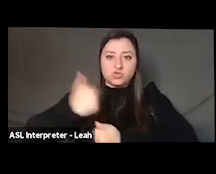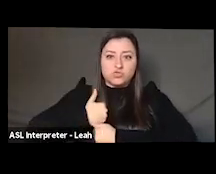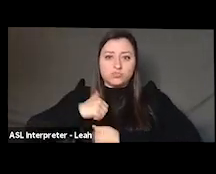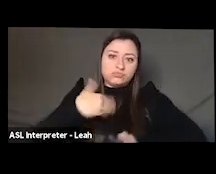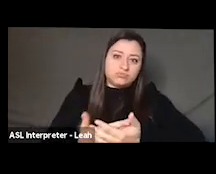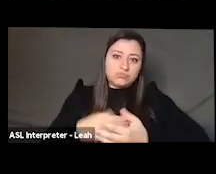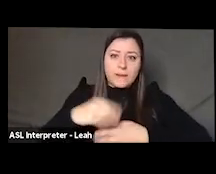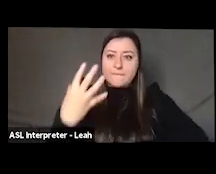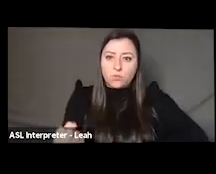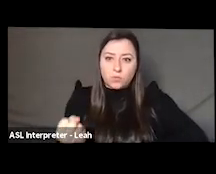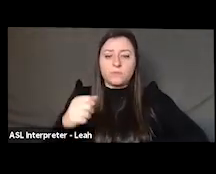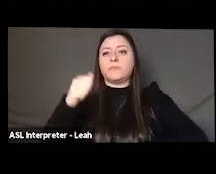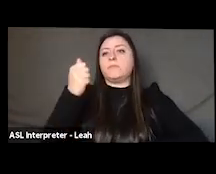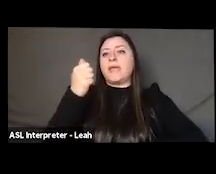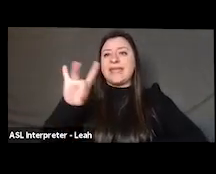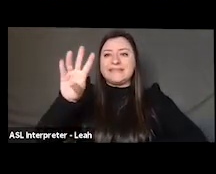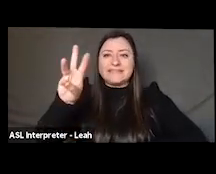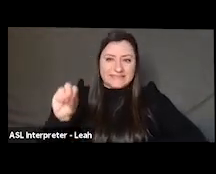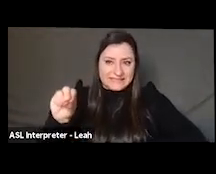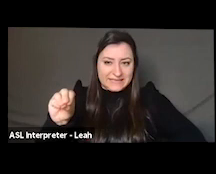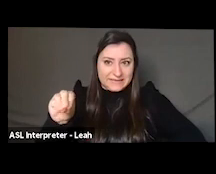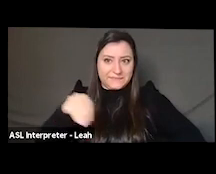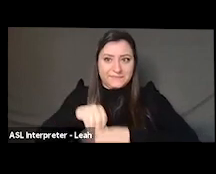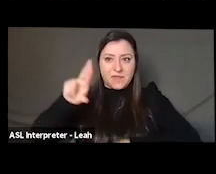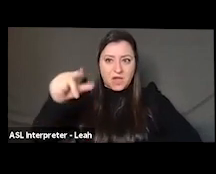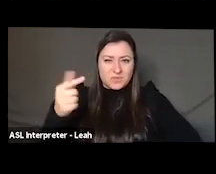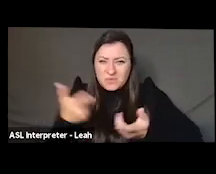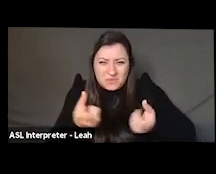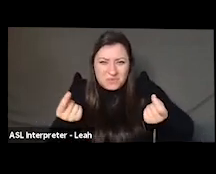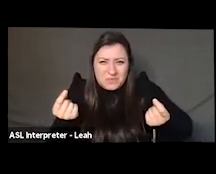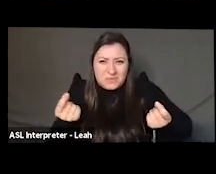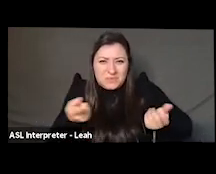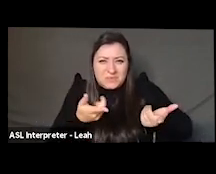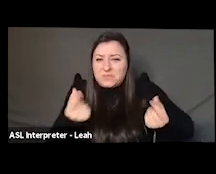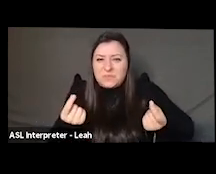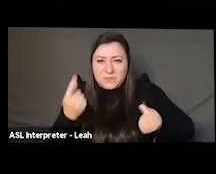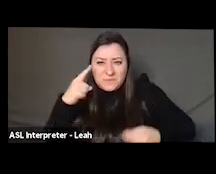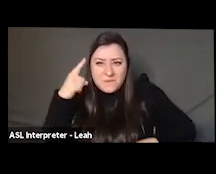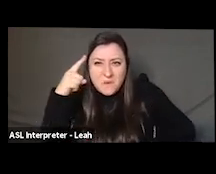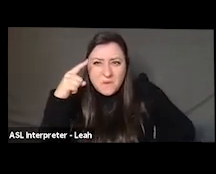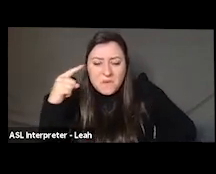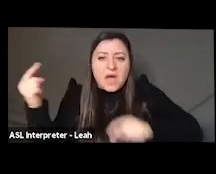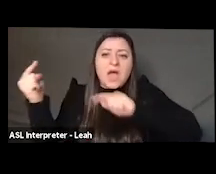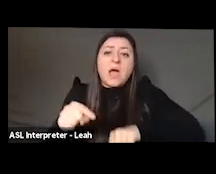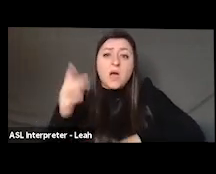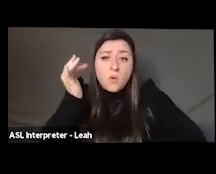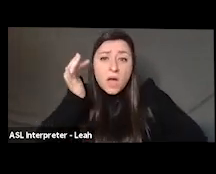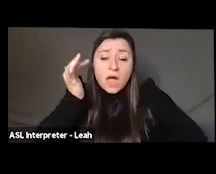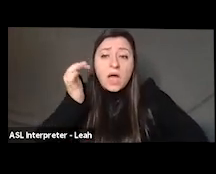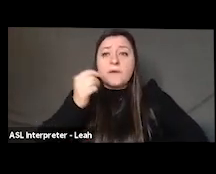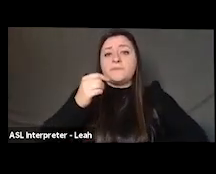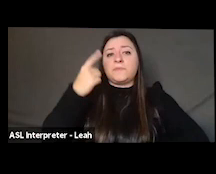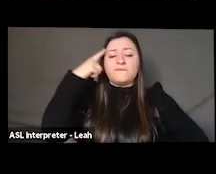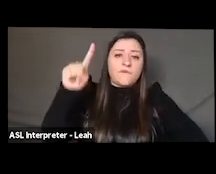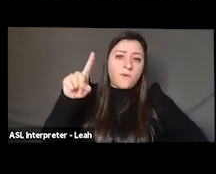in August 1860. What were they doing here? They came in the context of the